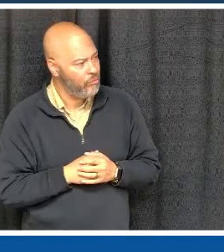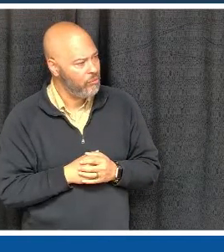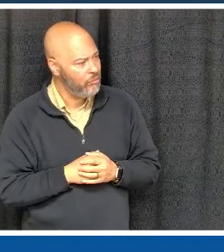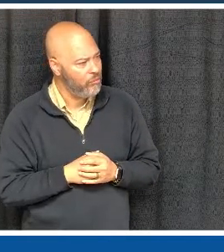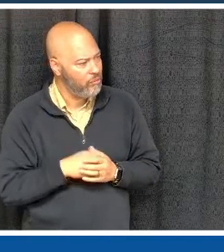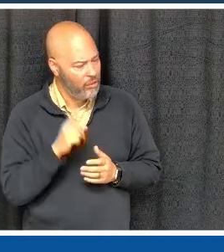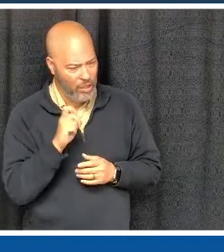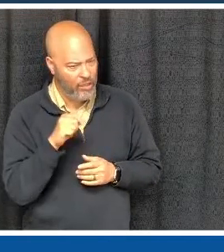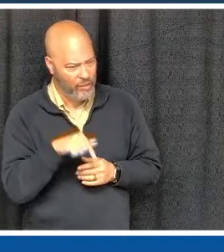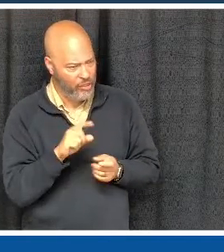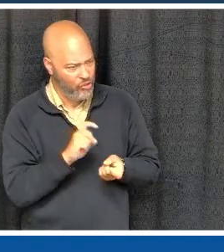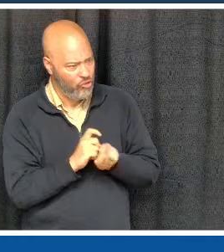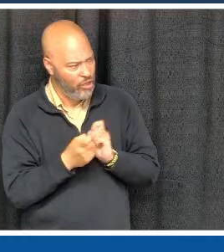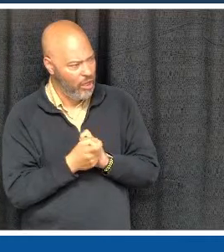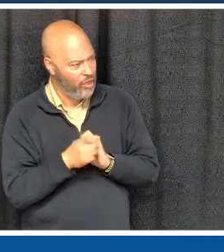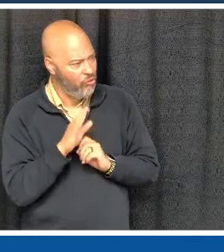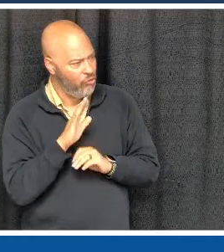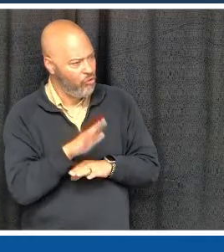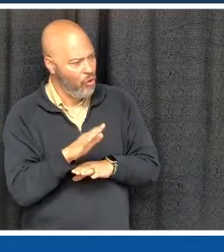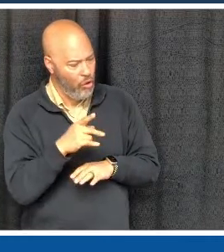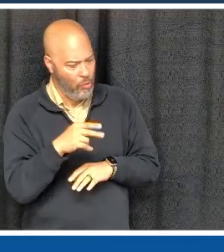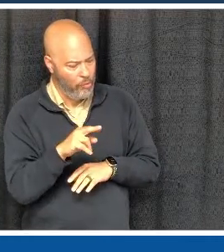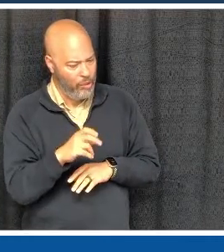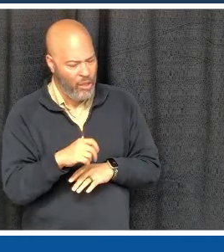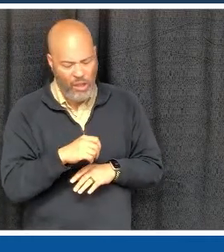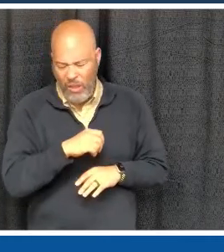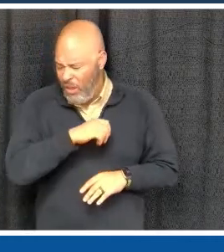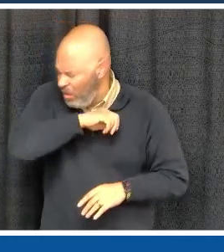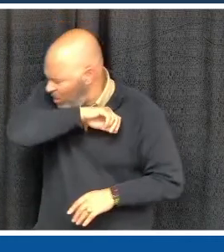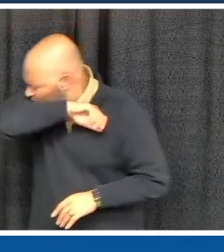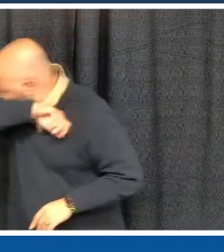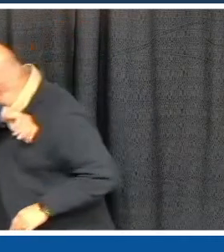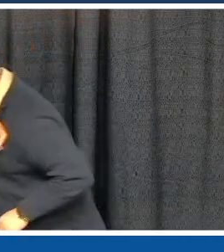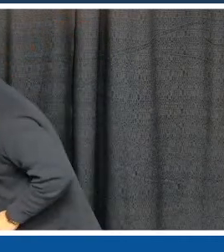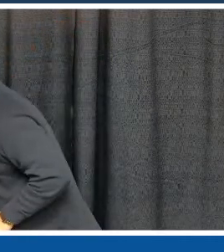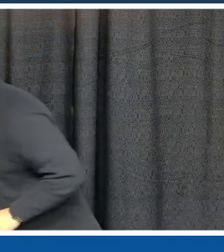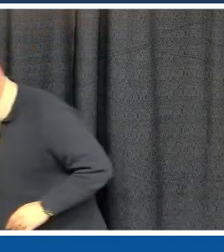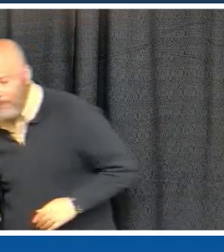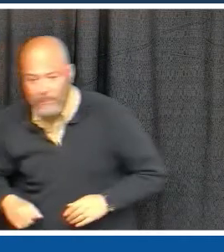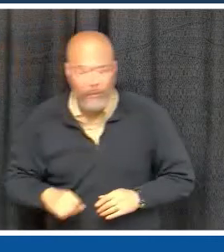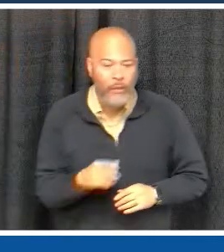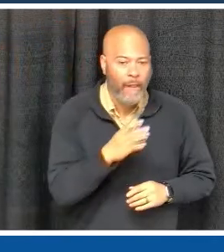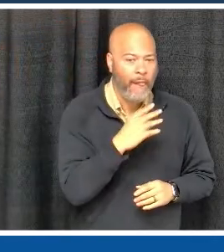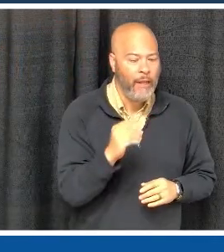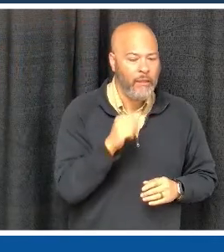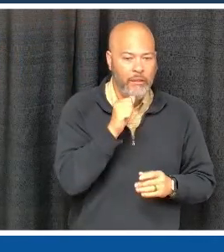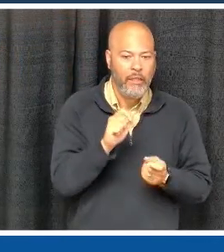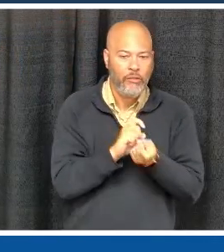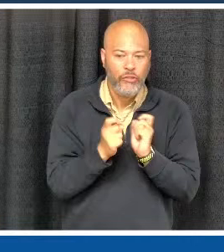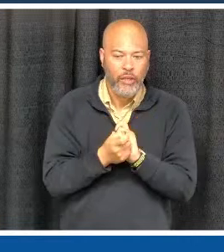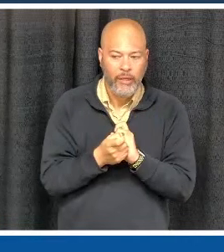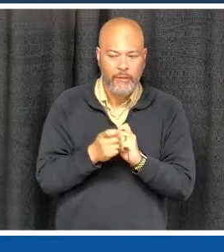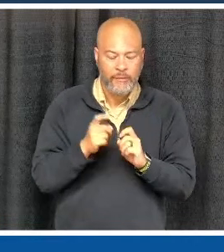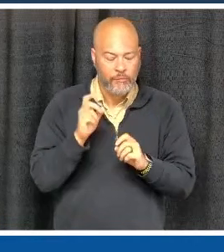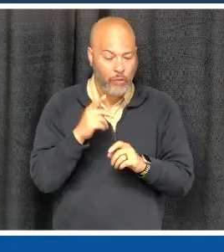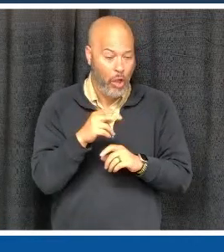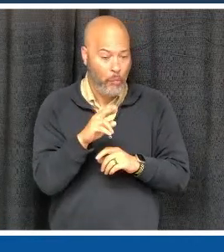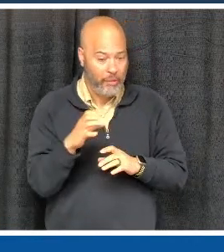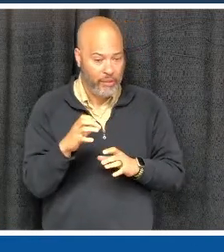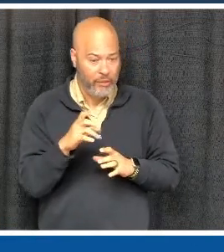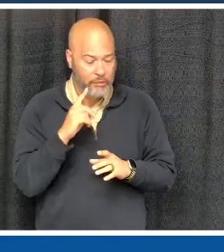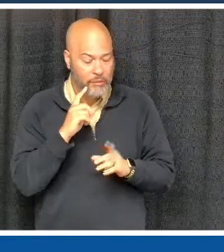this really change the Regional Planning Commission? Because the Regional Planning Commission doesn't really, I mean, yes, they